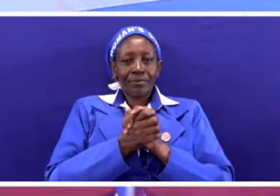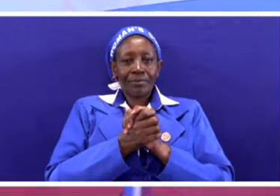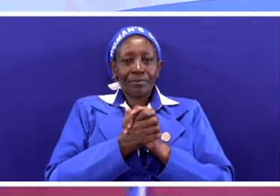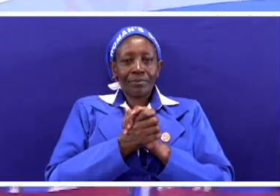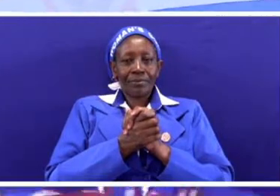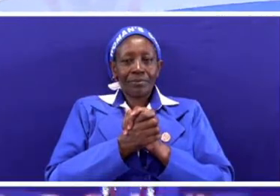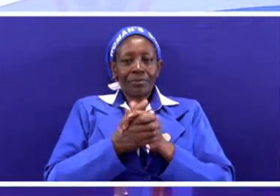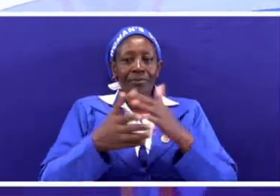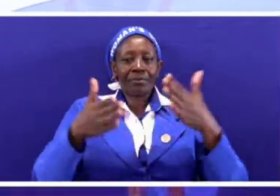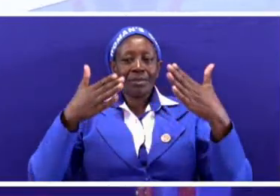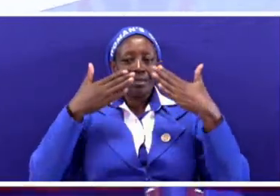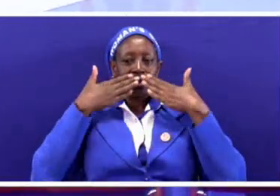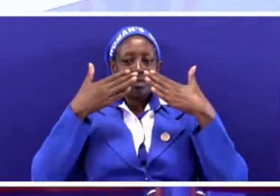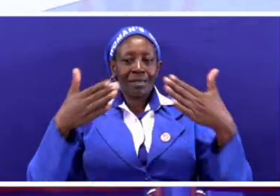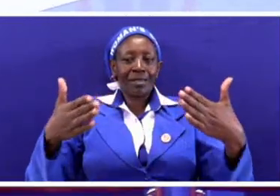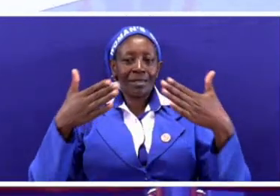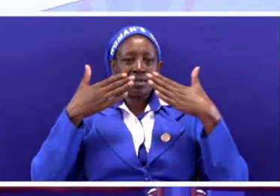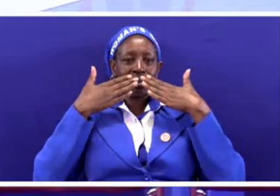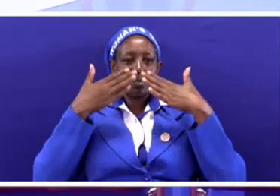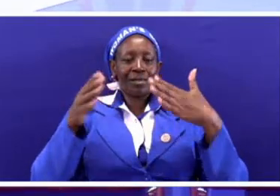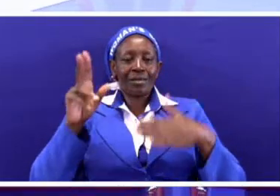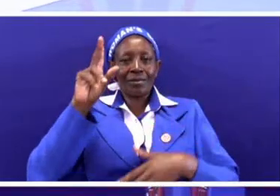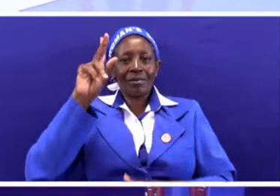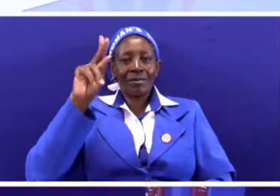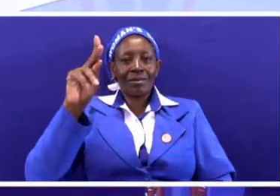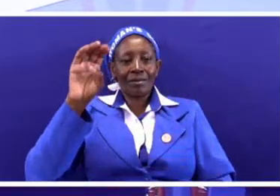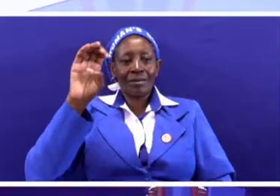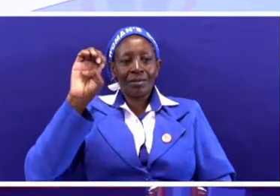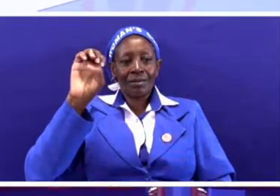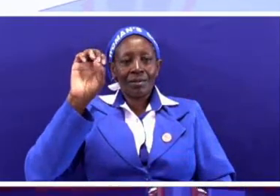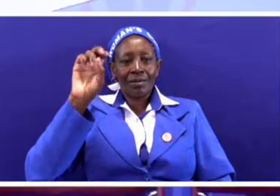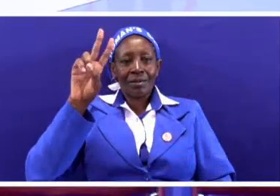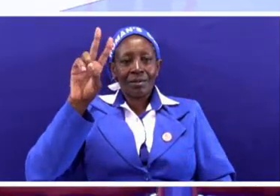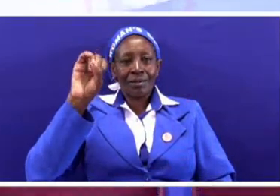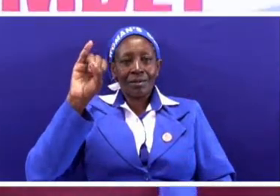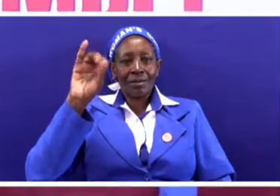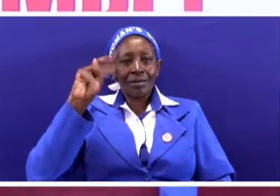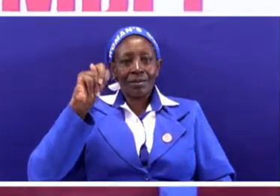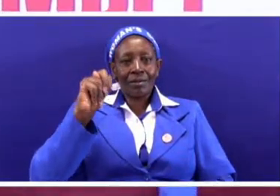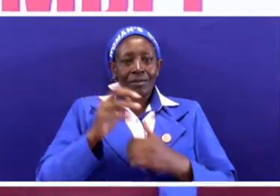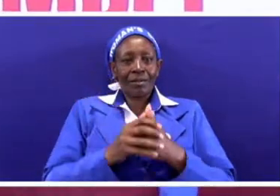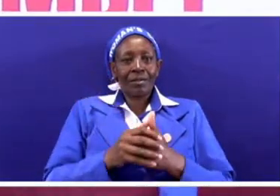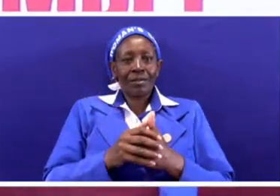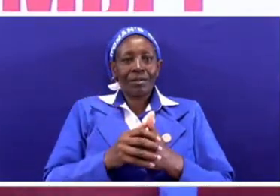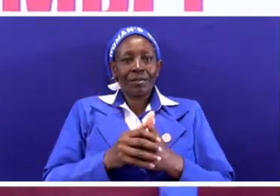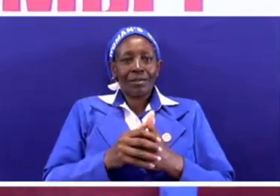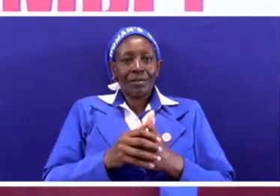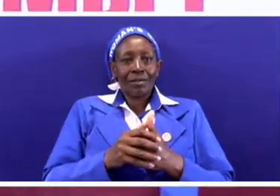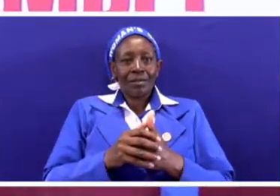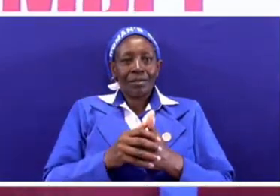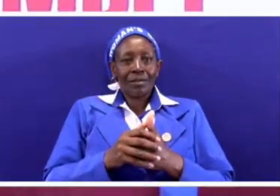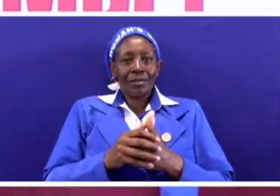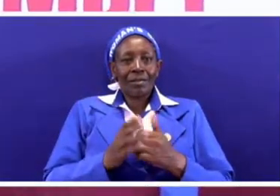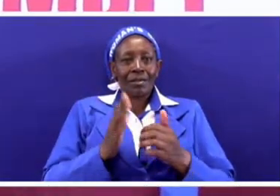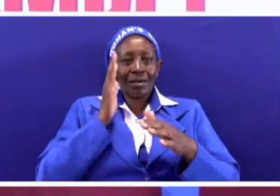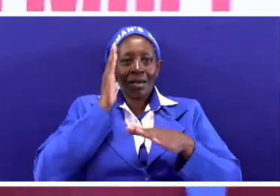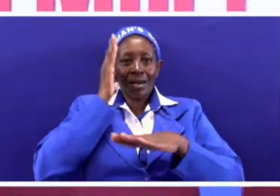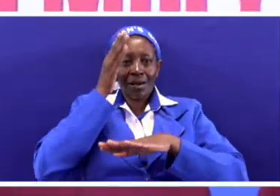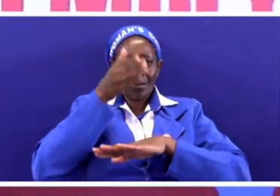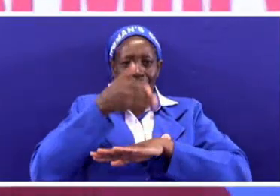Thank you, Dr. Kevin, moderator, our fathers in God, commissioners and delegates. After such a